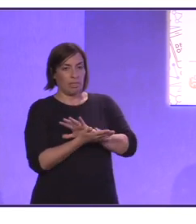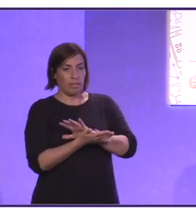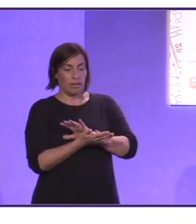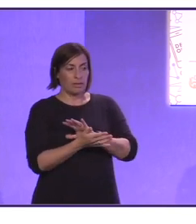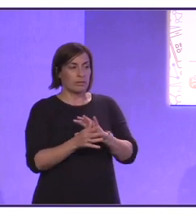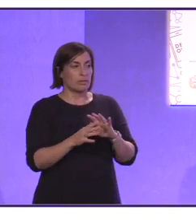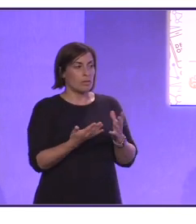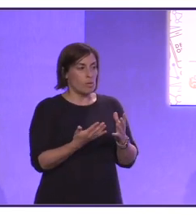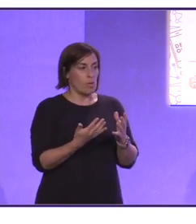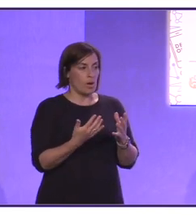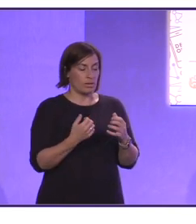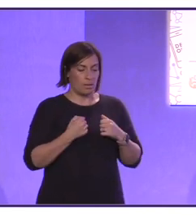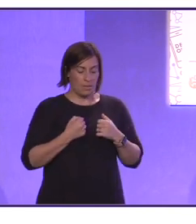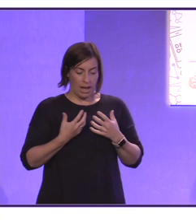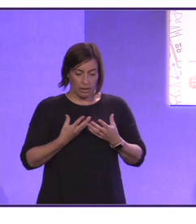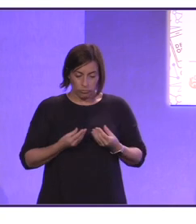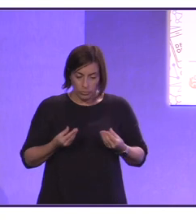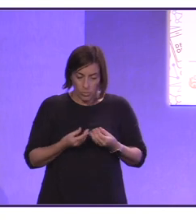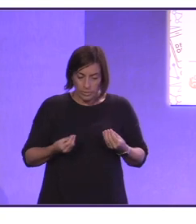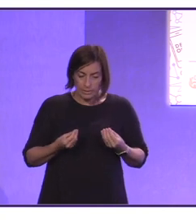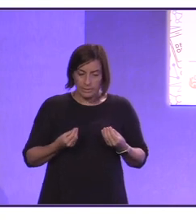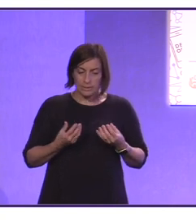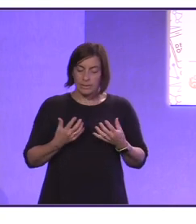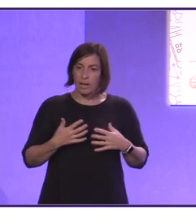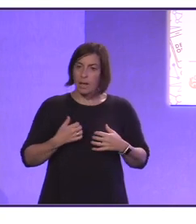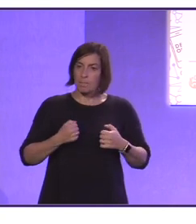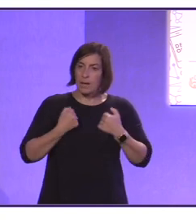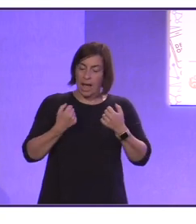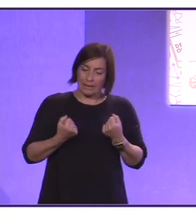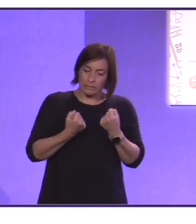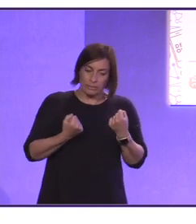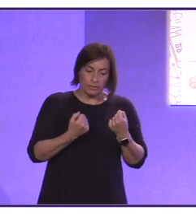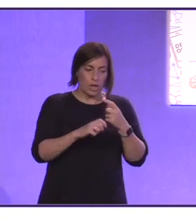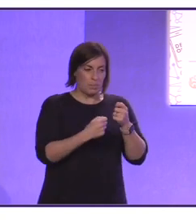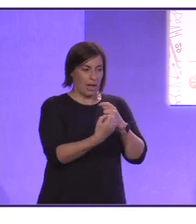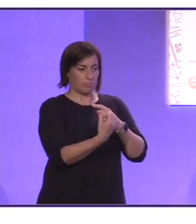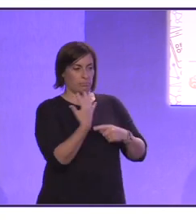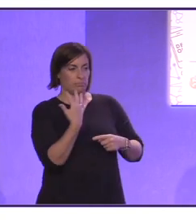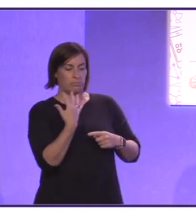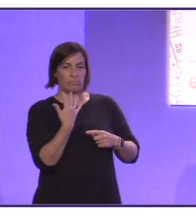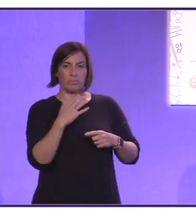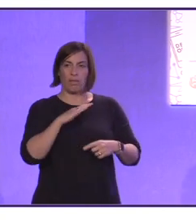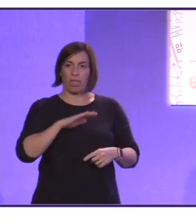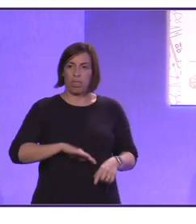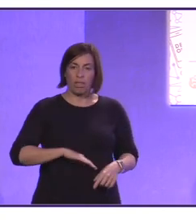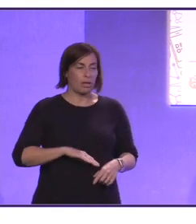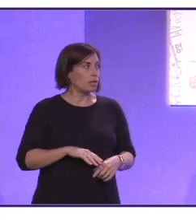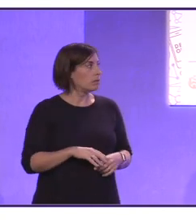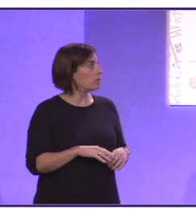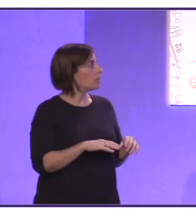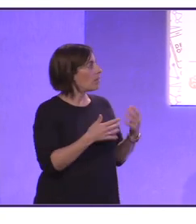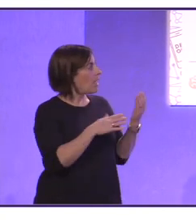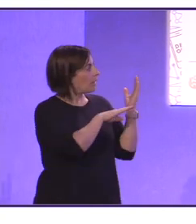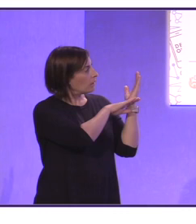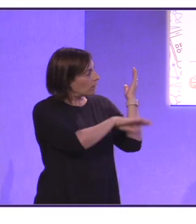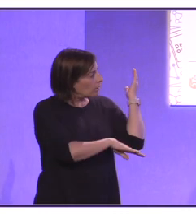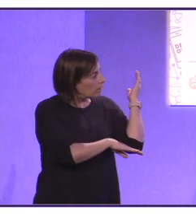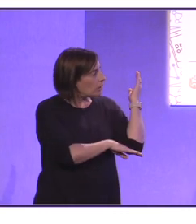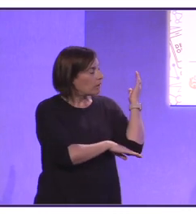or taking away my resources, it gets worse and worse. And by the time we get down to physiological needs, if the environment is,